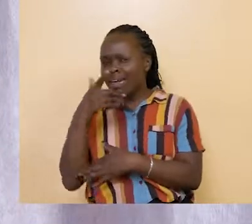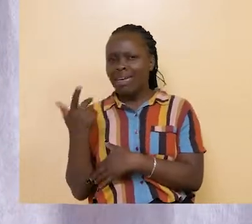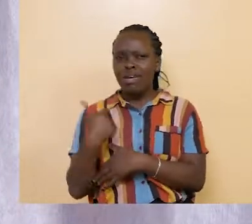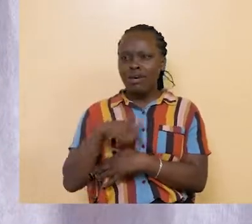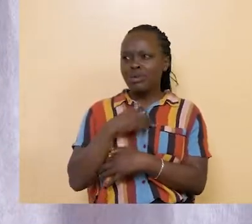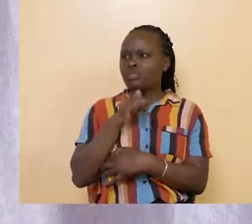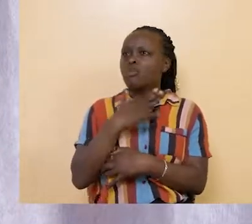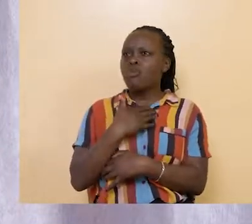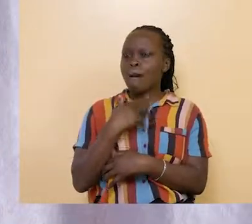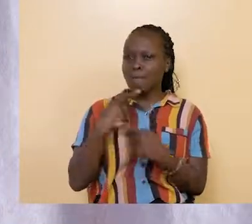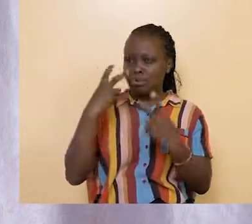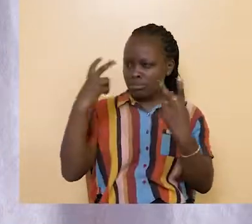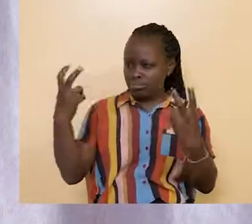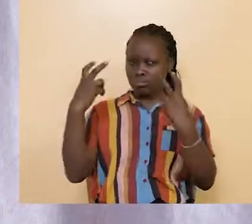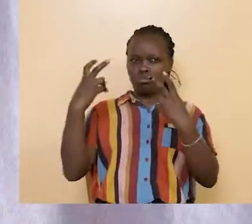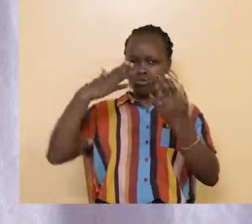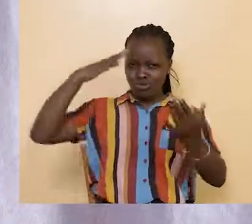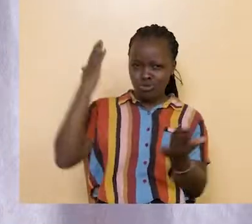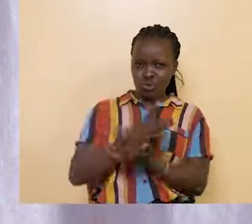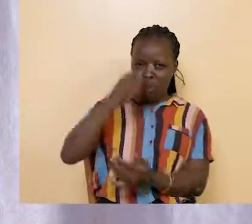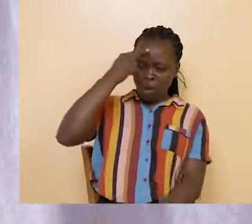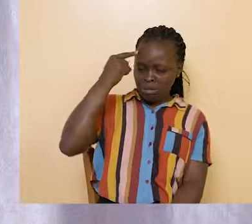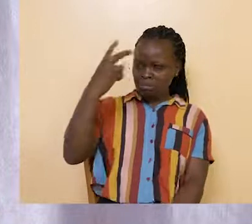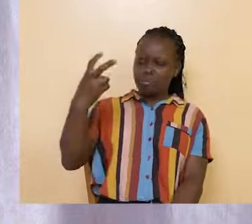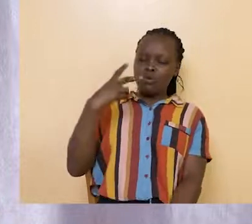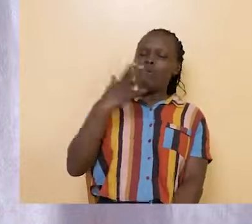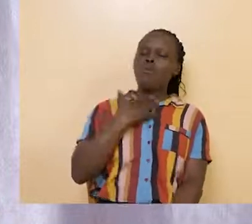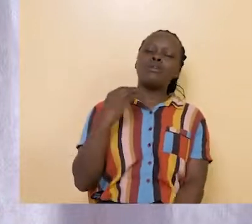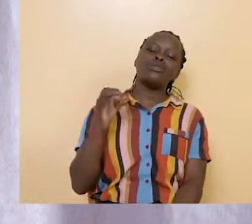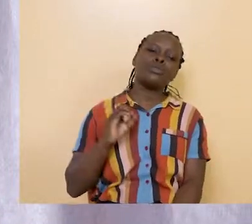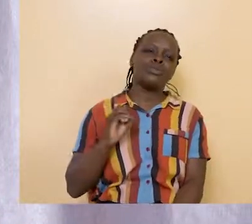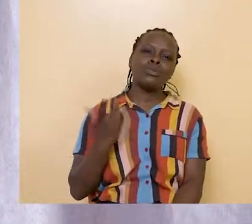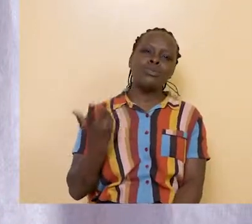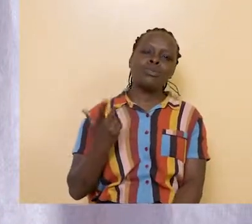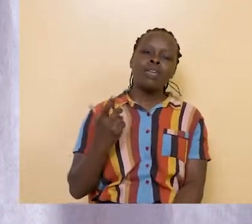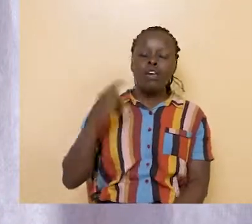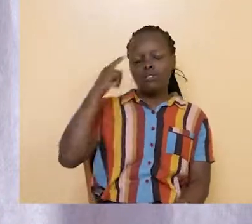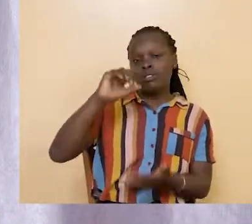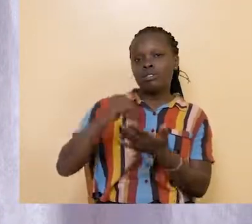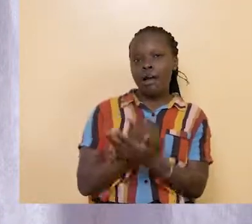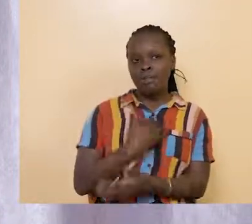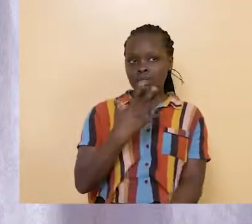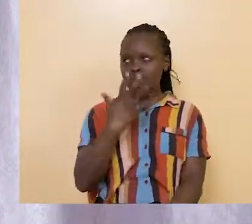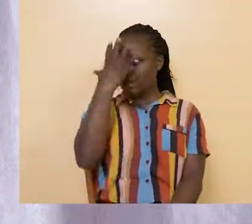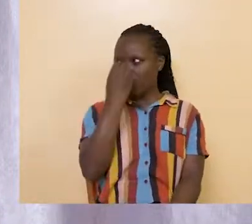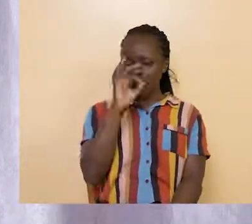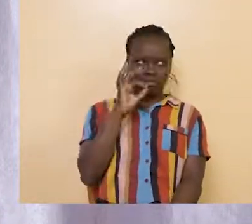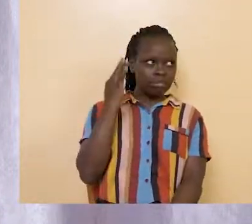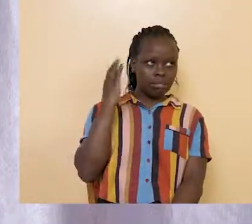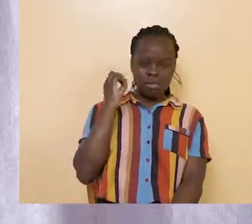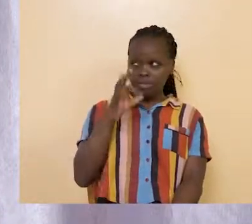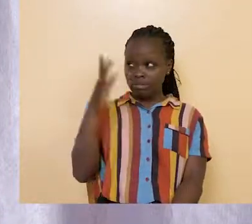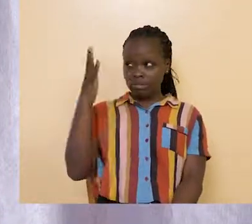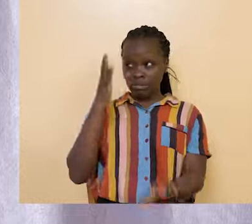that we don't want anyone to know the reality, the truth of what is going on behind us. For some, it's the shame of, if they